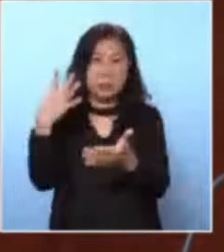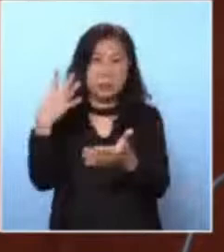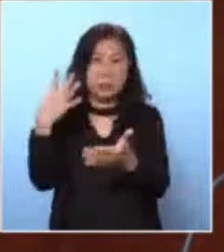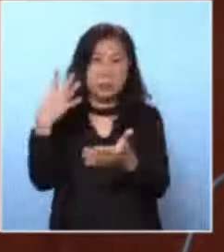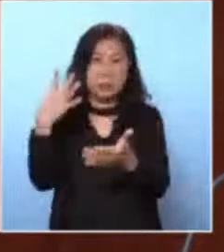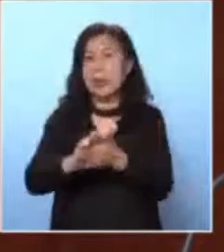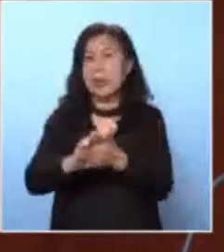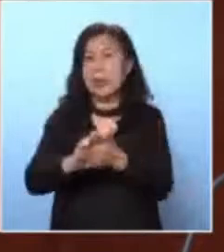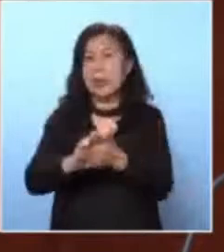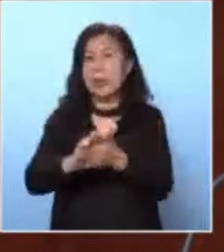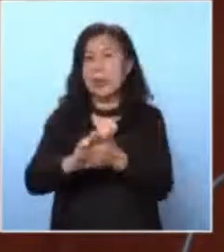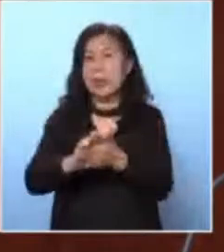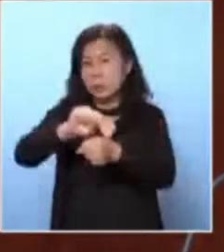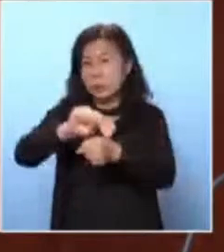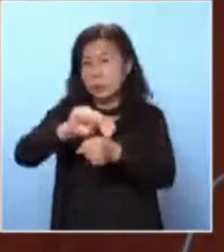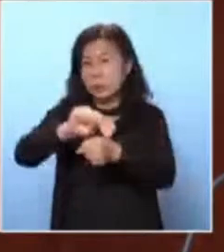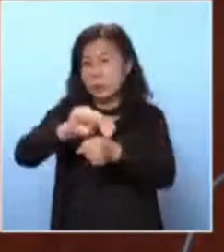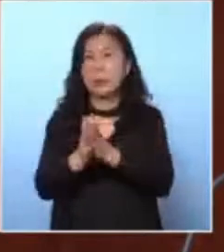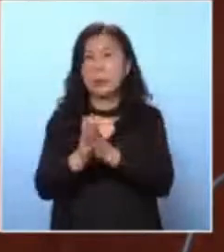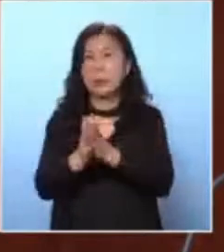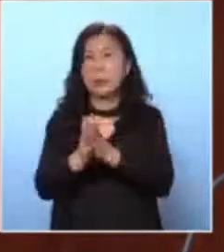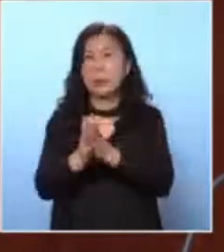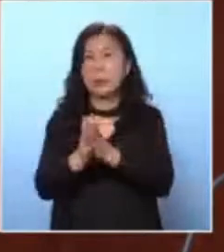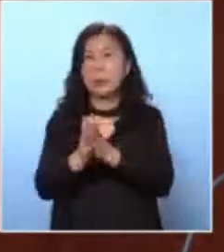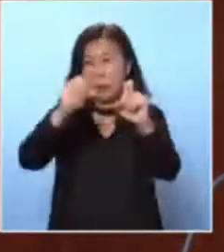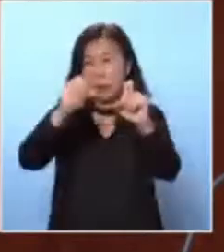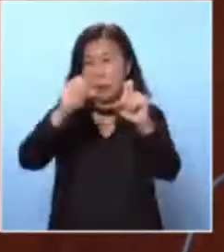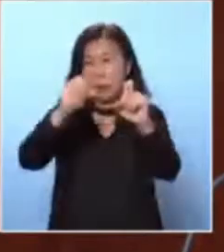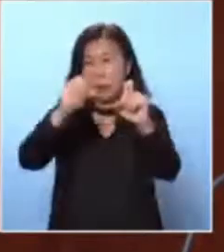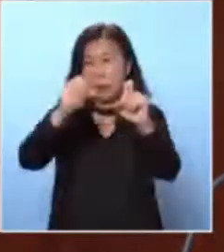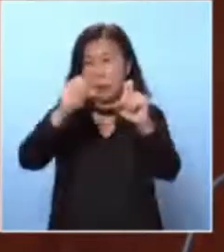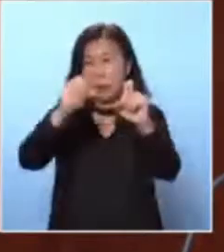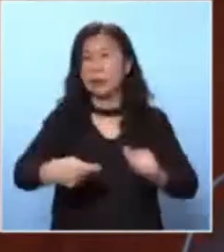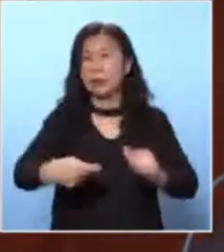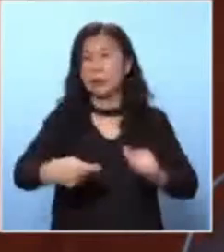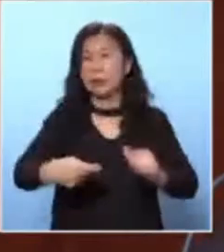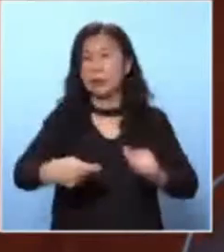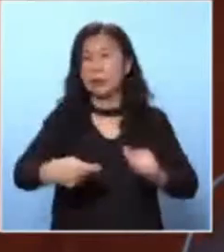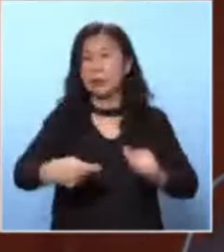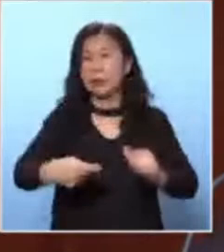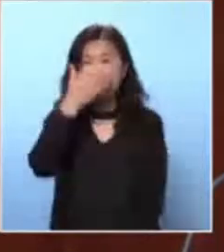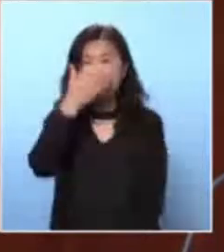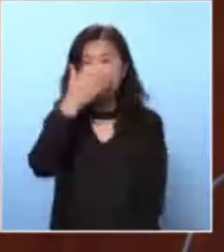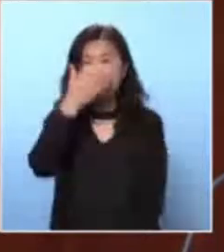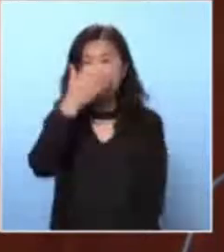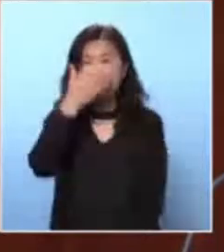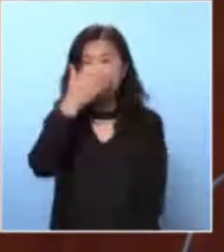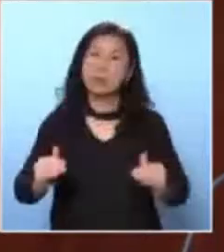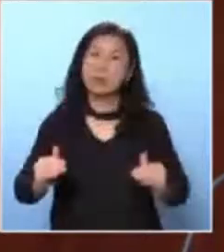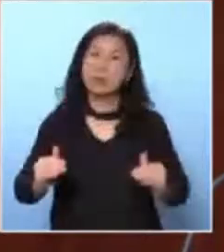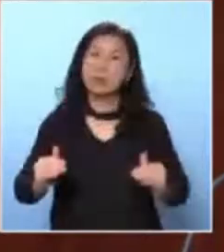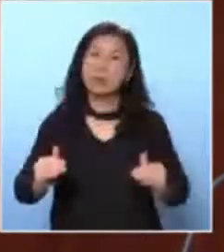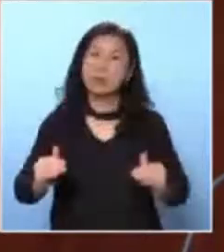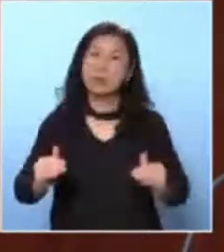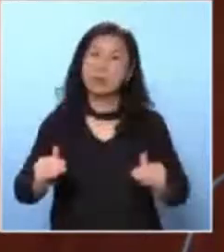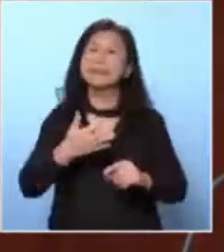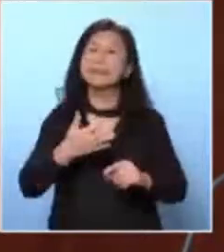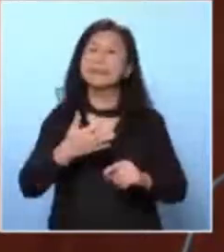2033 to 34, with an increase of 90 hectares compared to the 10-year supply forecast made last